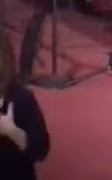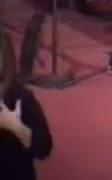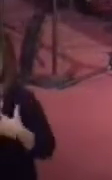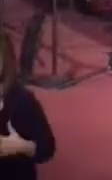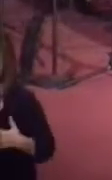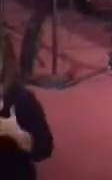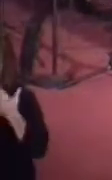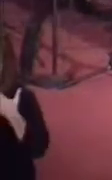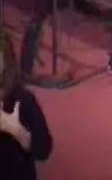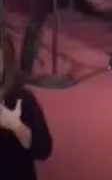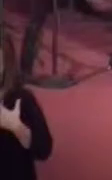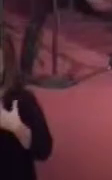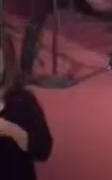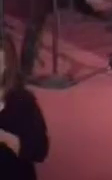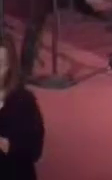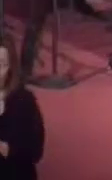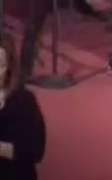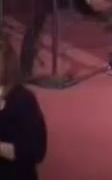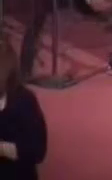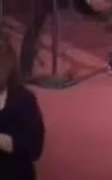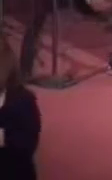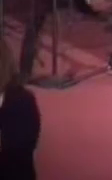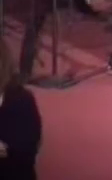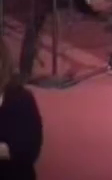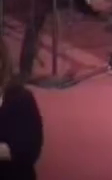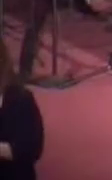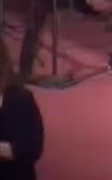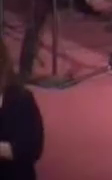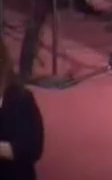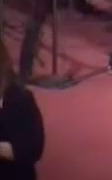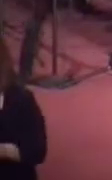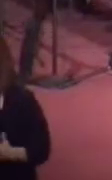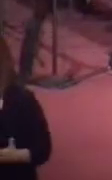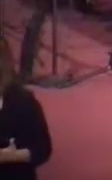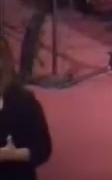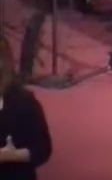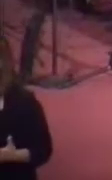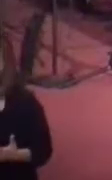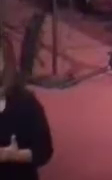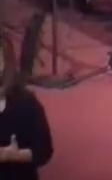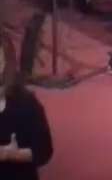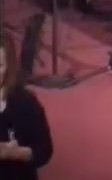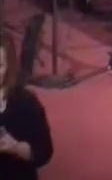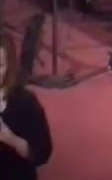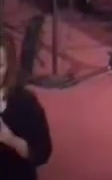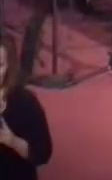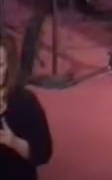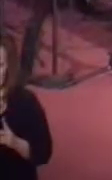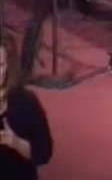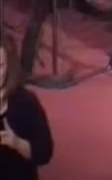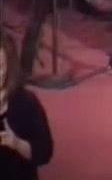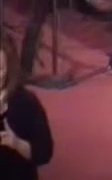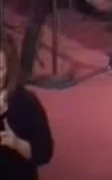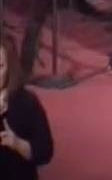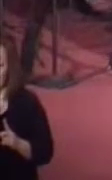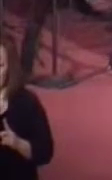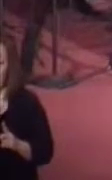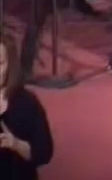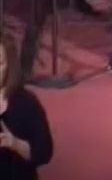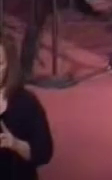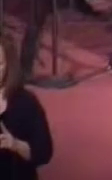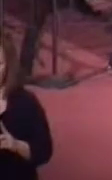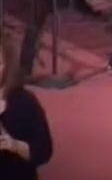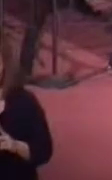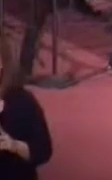I mean, absolutely complete distrust in the government. And so this is where Daniel finds himself. And King Darius is being